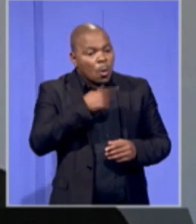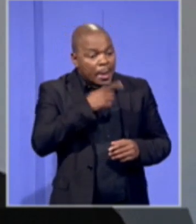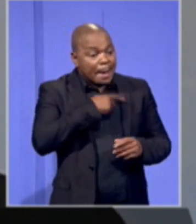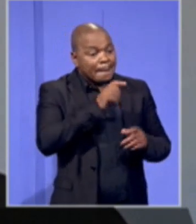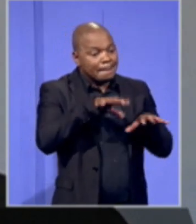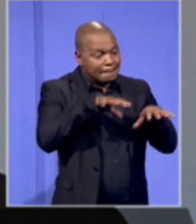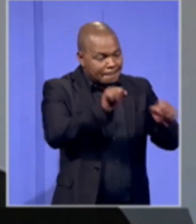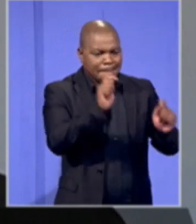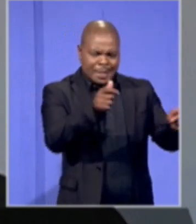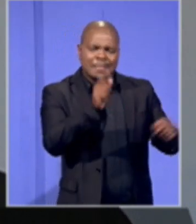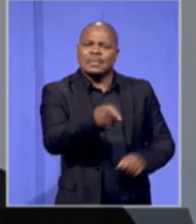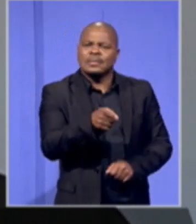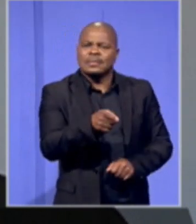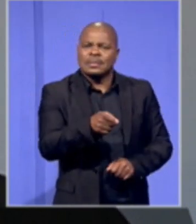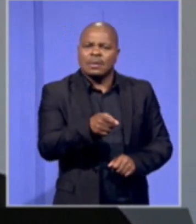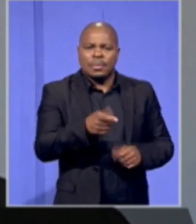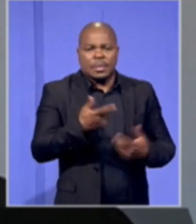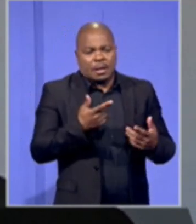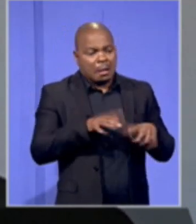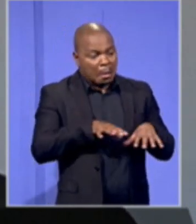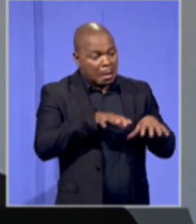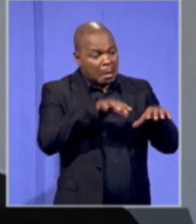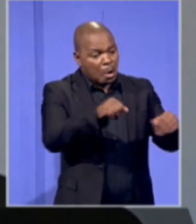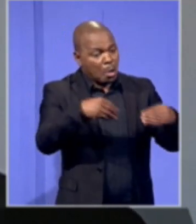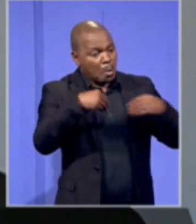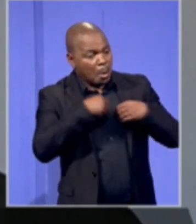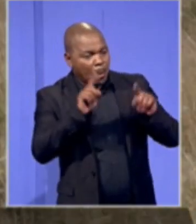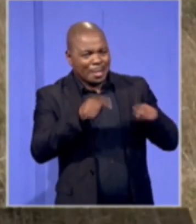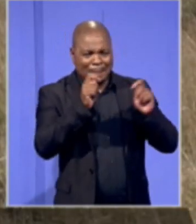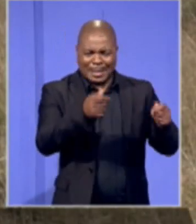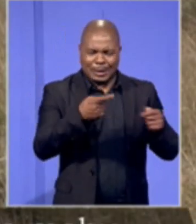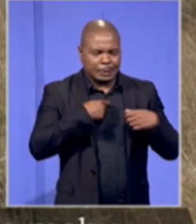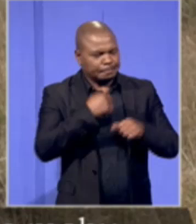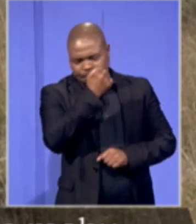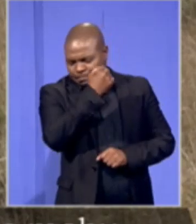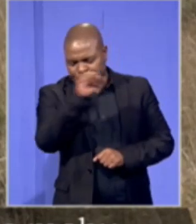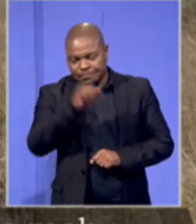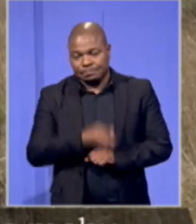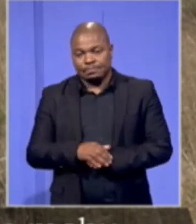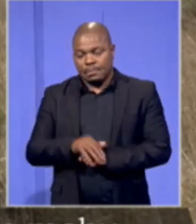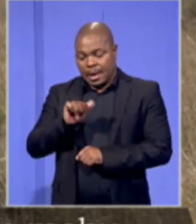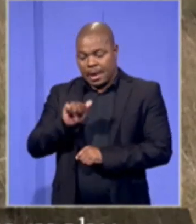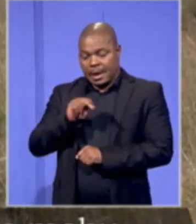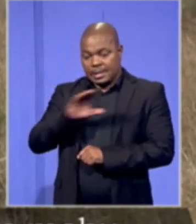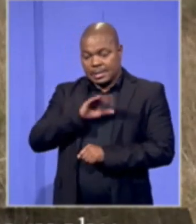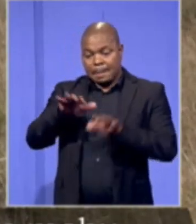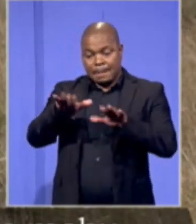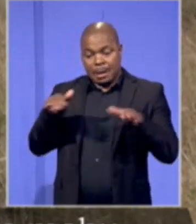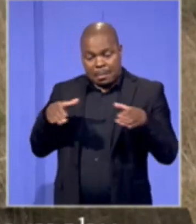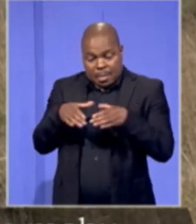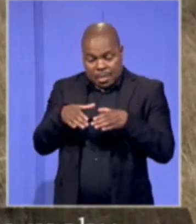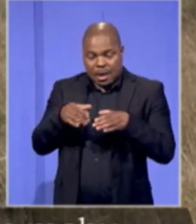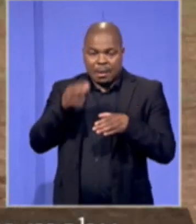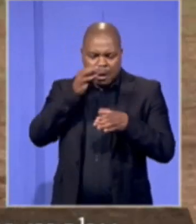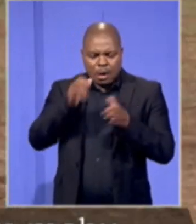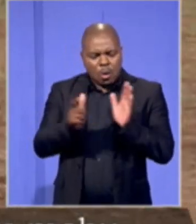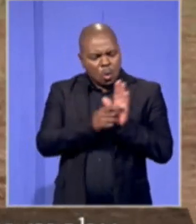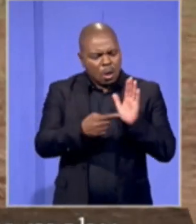have consistently opposed expropriation of property without compensation. Caucus ya ANC e sireleditse molao ona ka